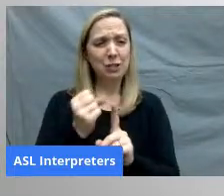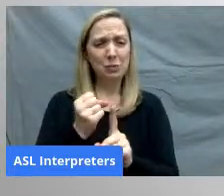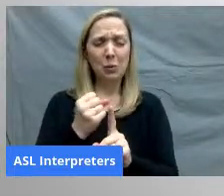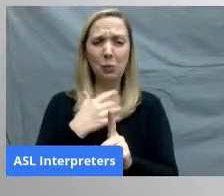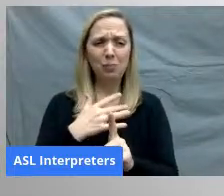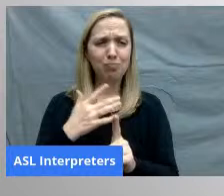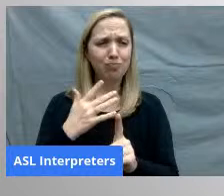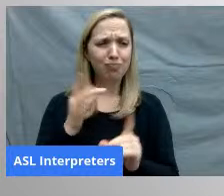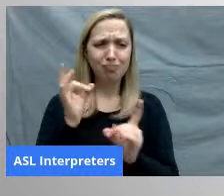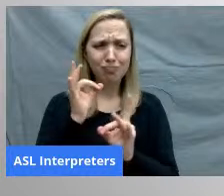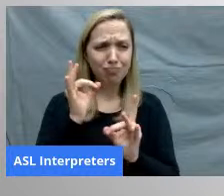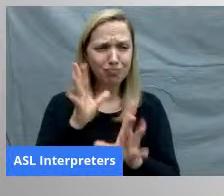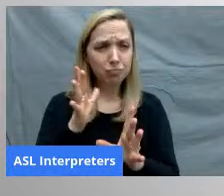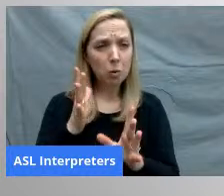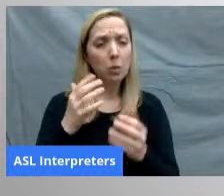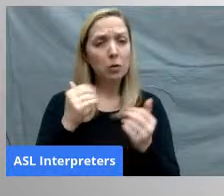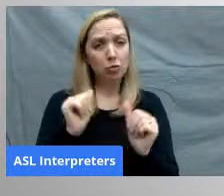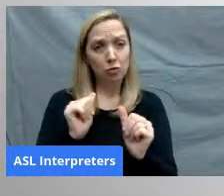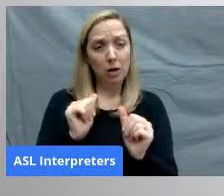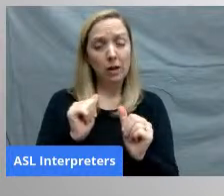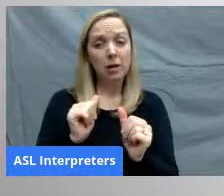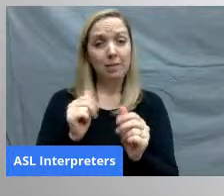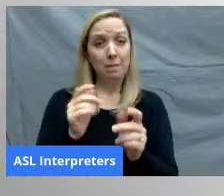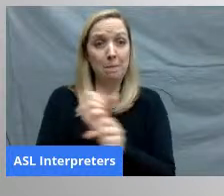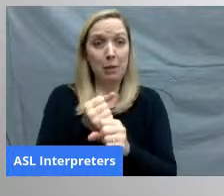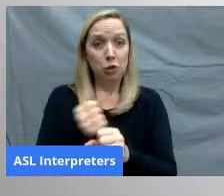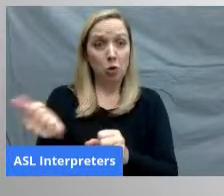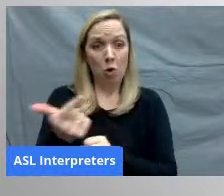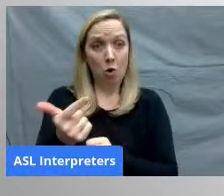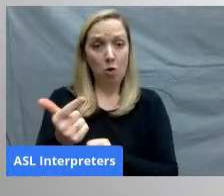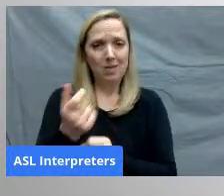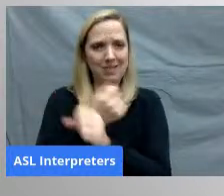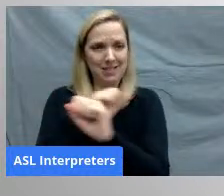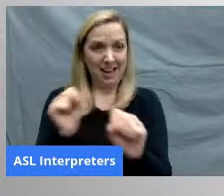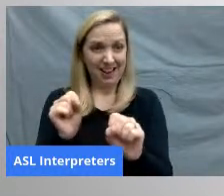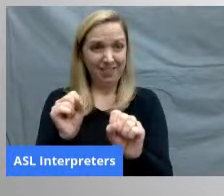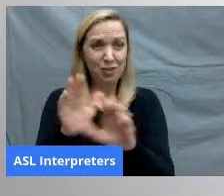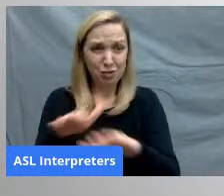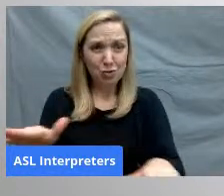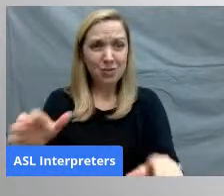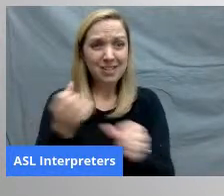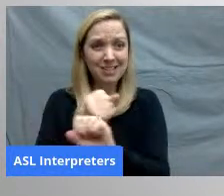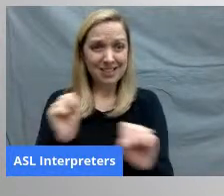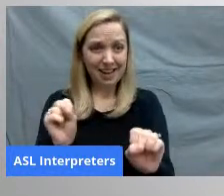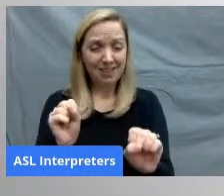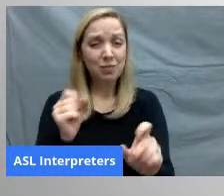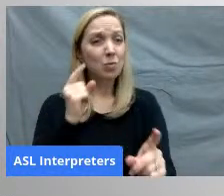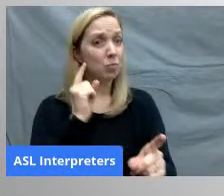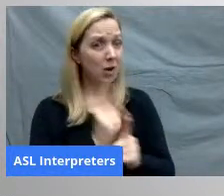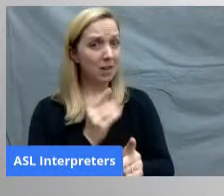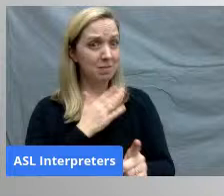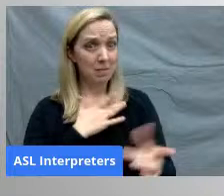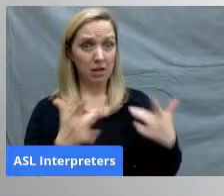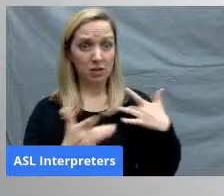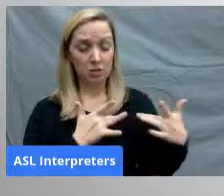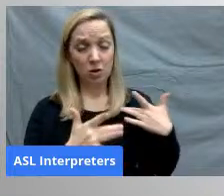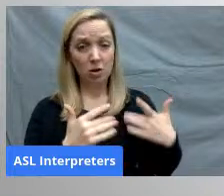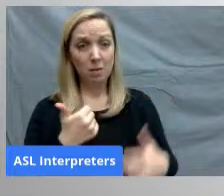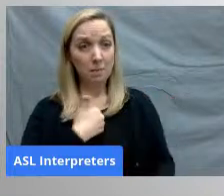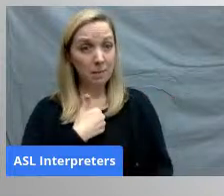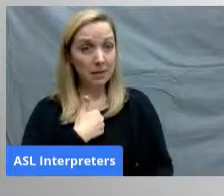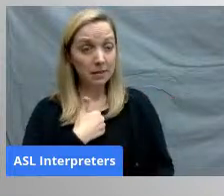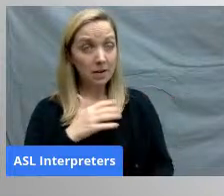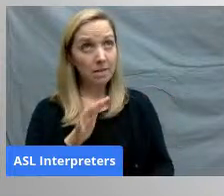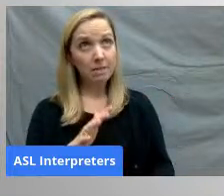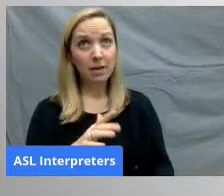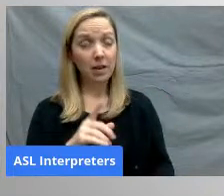that and for the children to feel safe. That's my concern, is that, again, if I am I